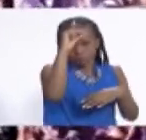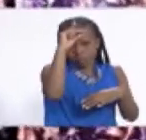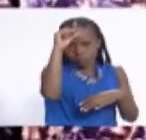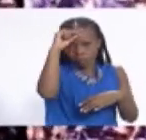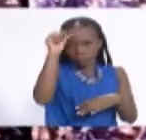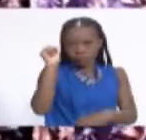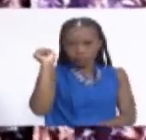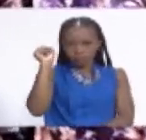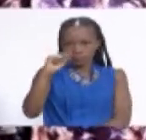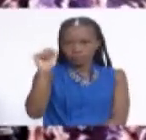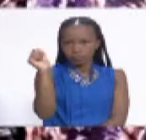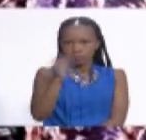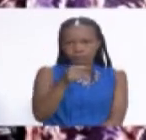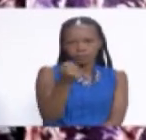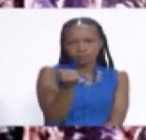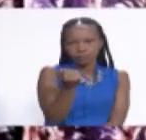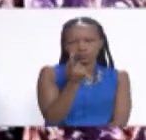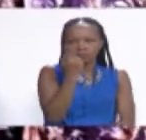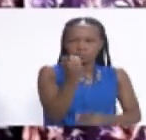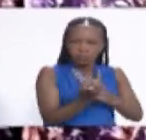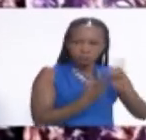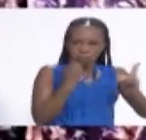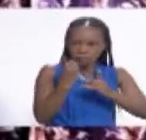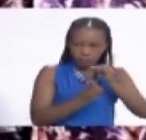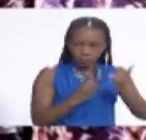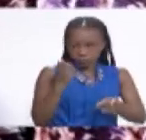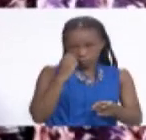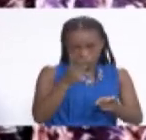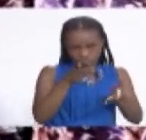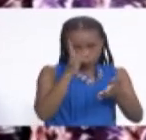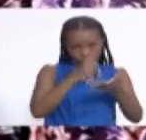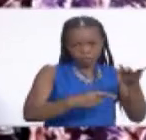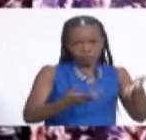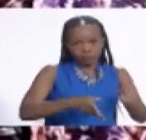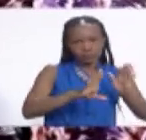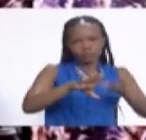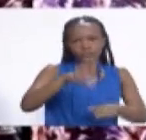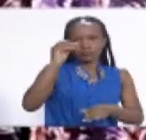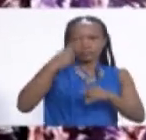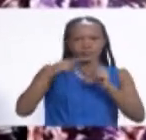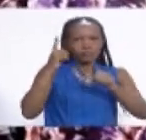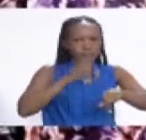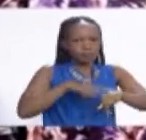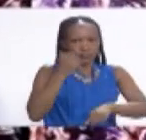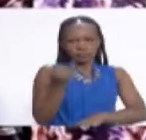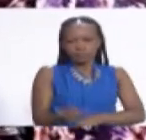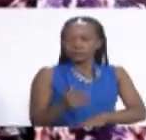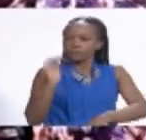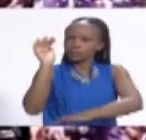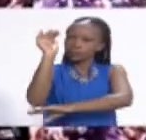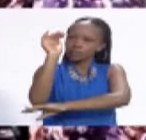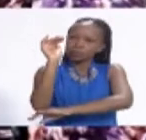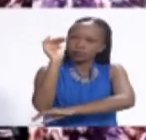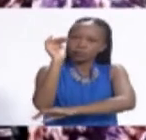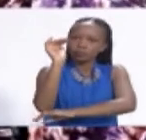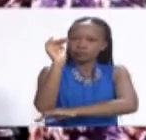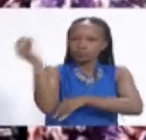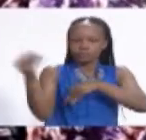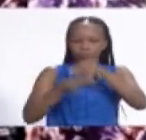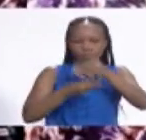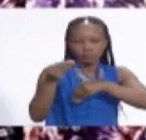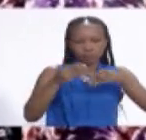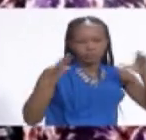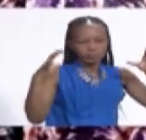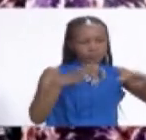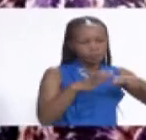would discuss and see what measures to take. But at the moment, we are just appealing to the business community